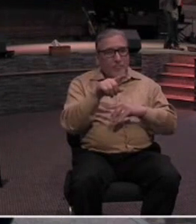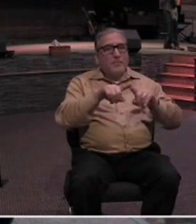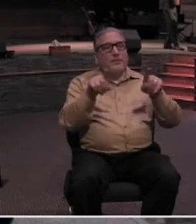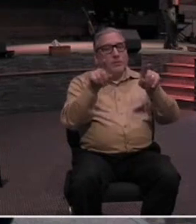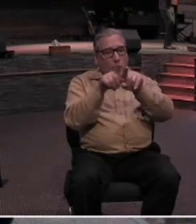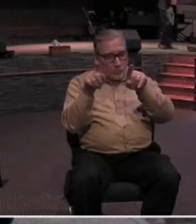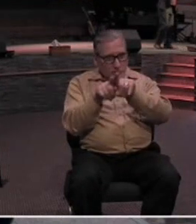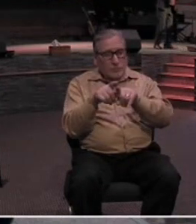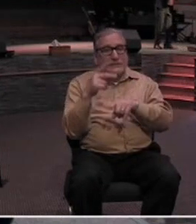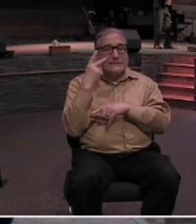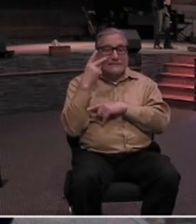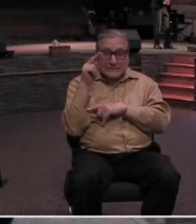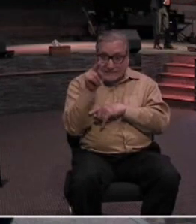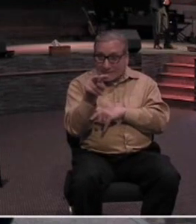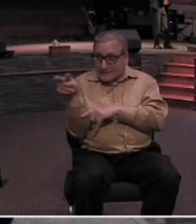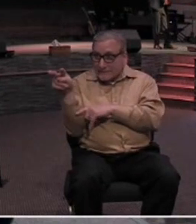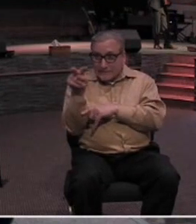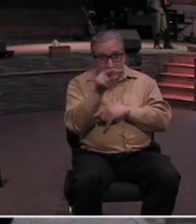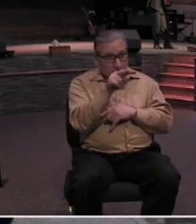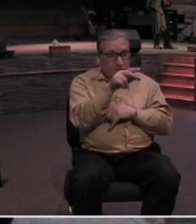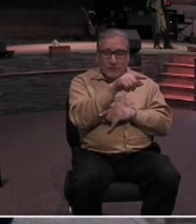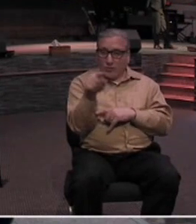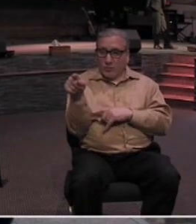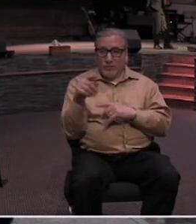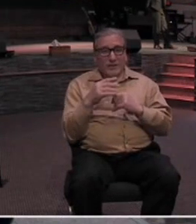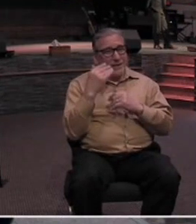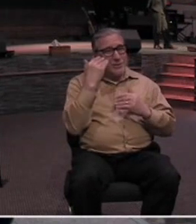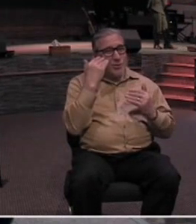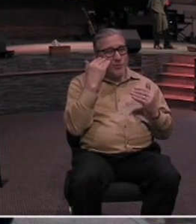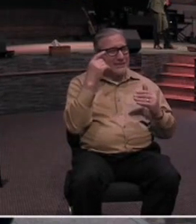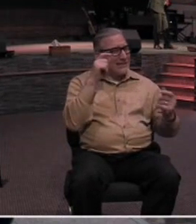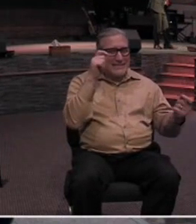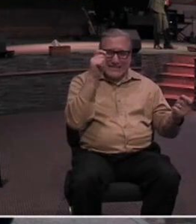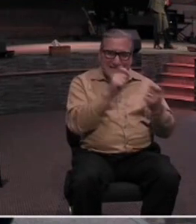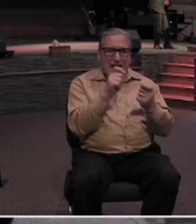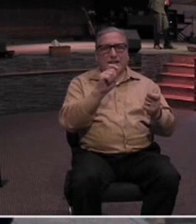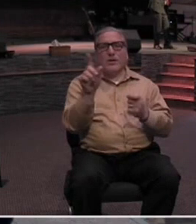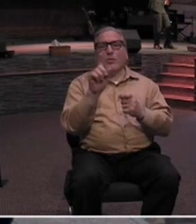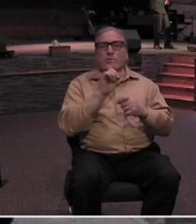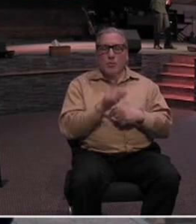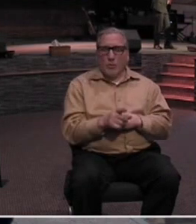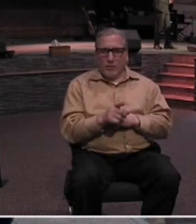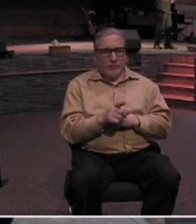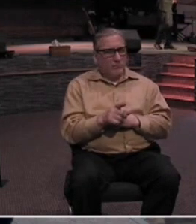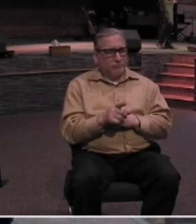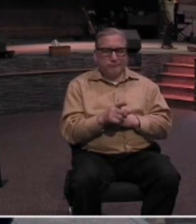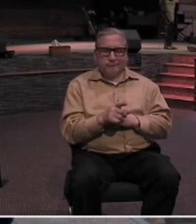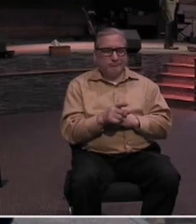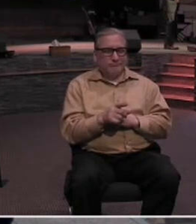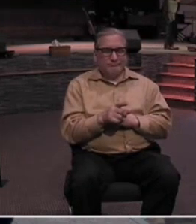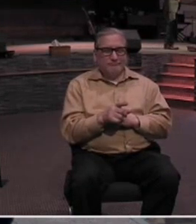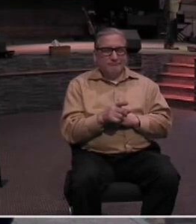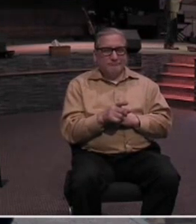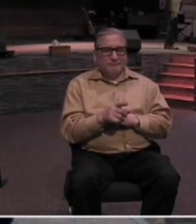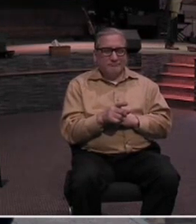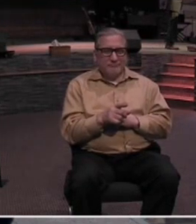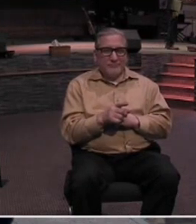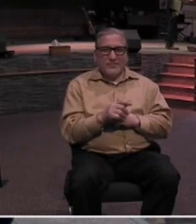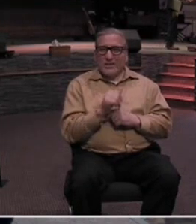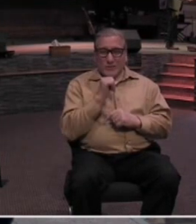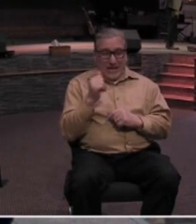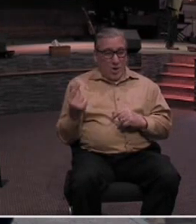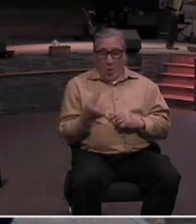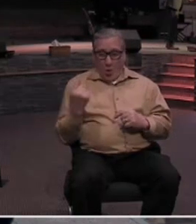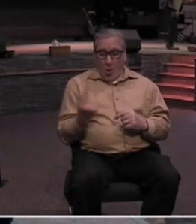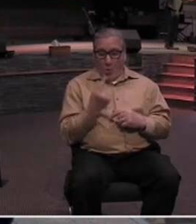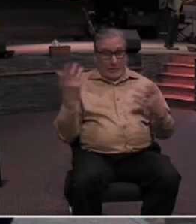also sees you. He knows exactly where you are. Amen. You're not going to always be in this